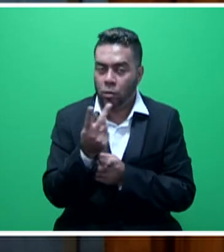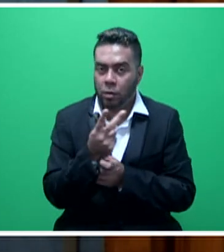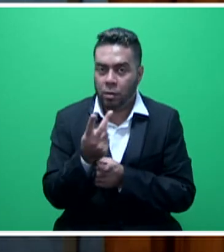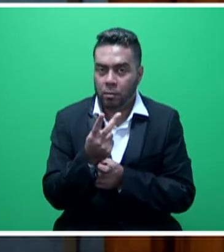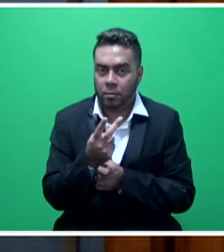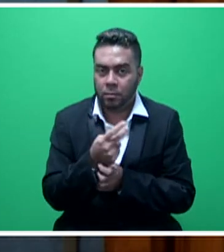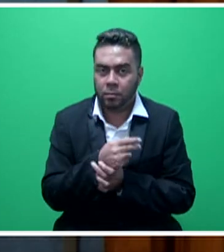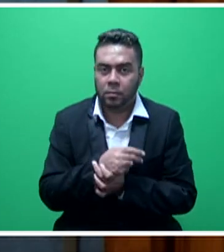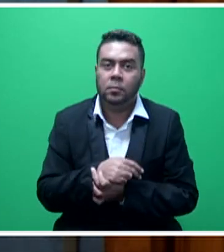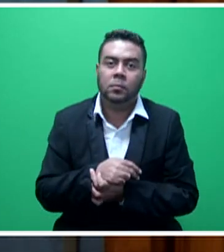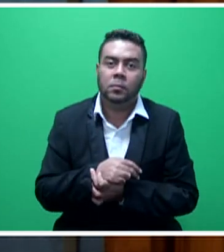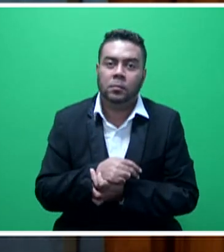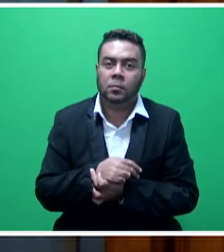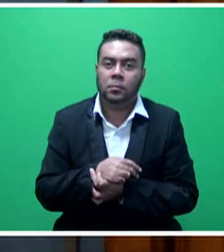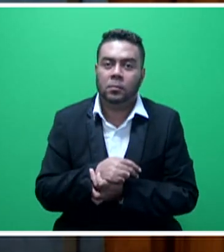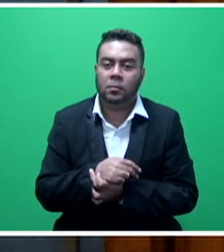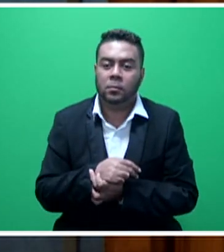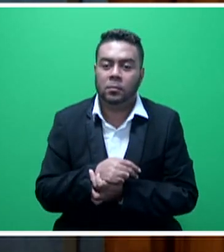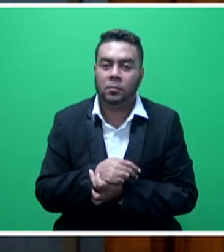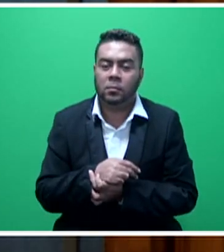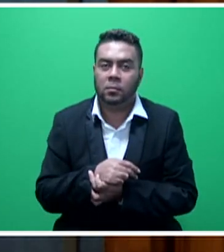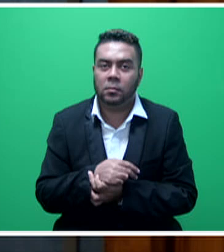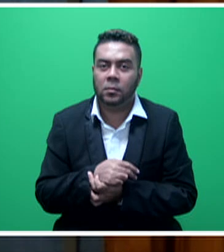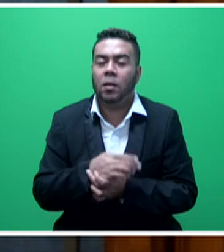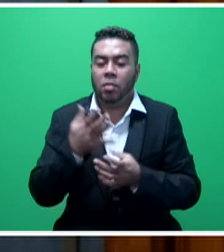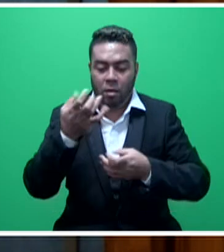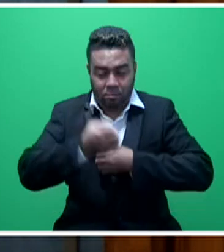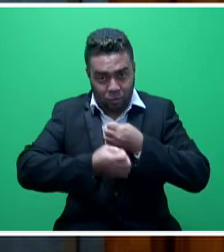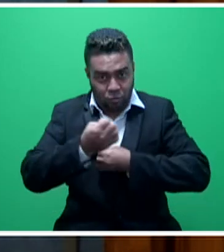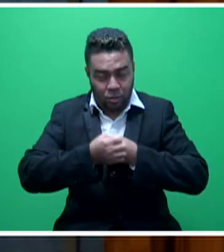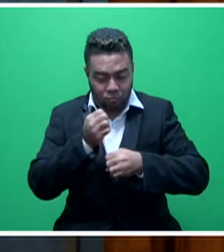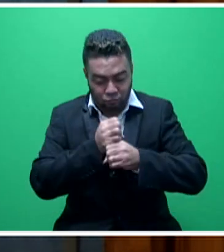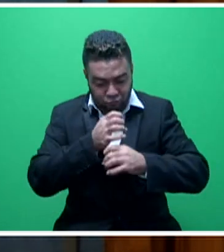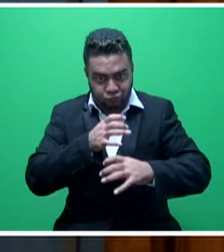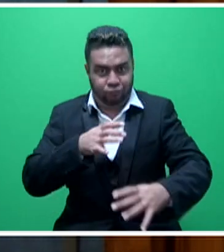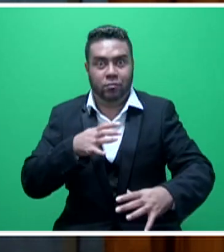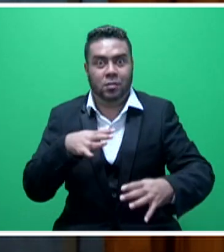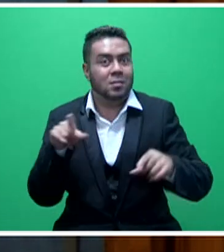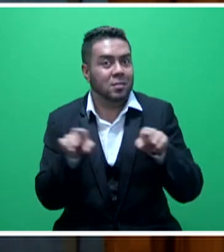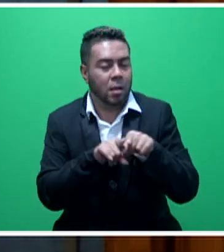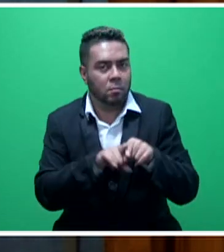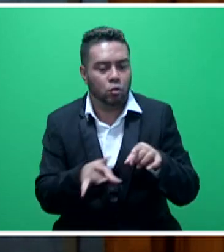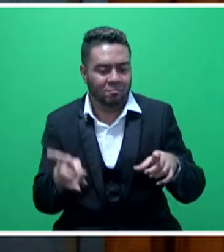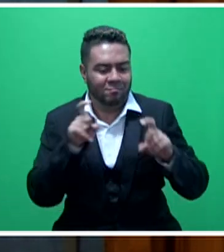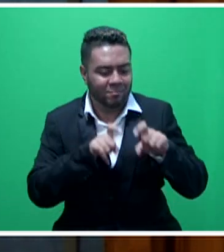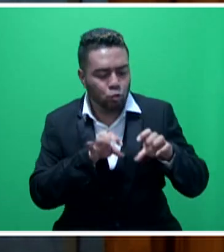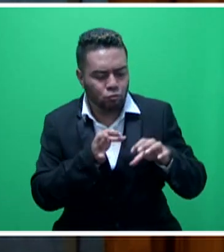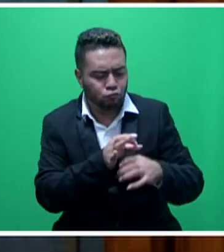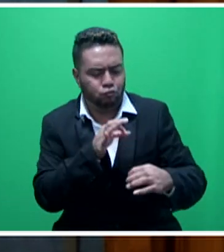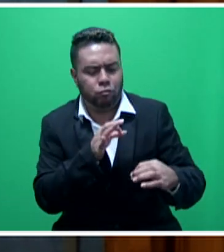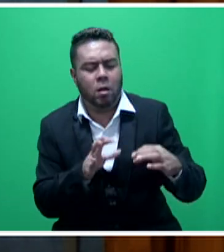and extrapulmonary cases. The Gene Expert machine is the first ever machine to be installed in the country, and it